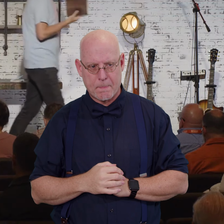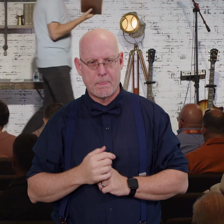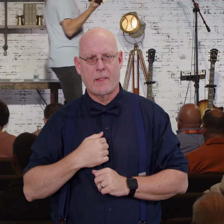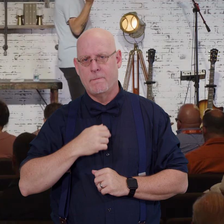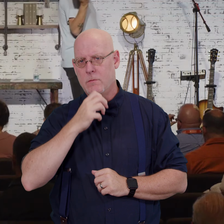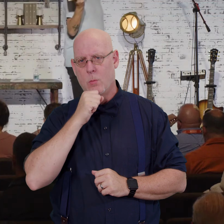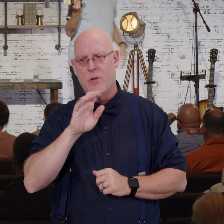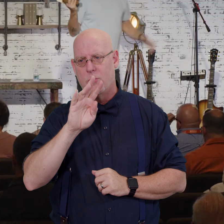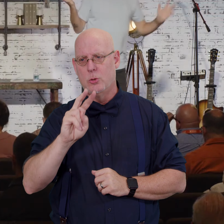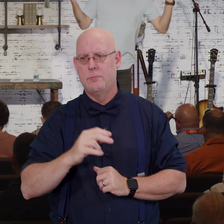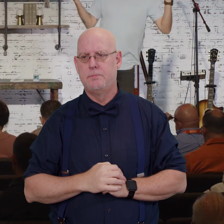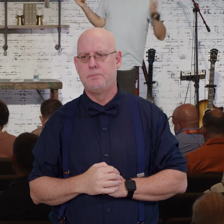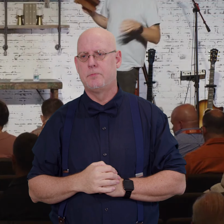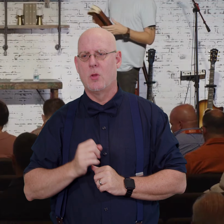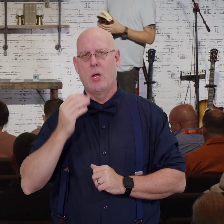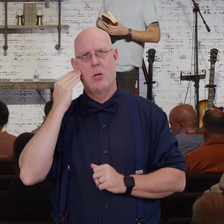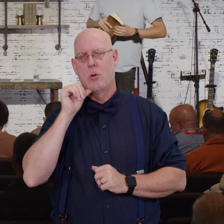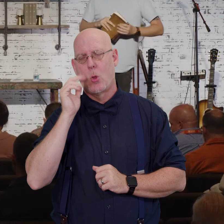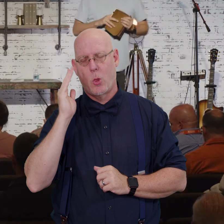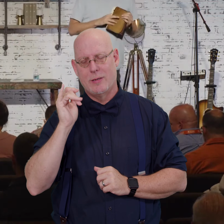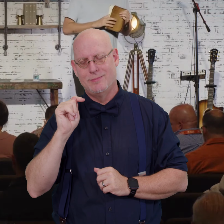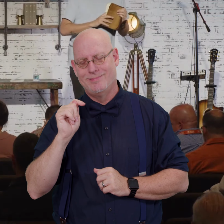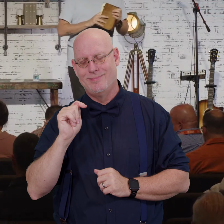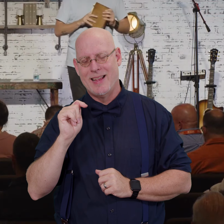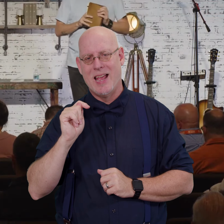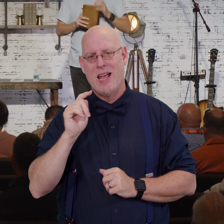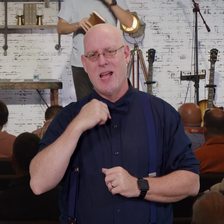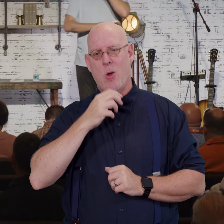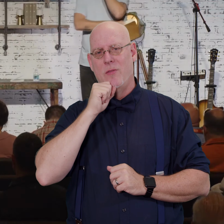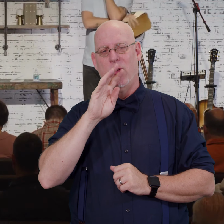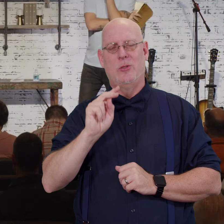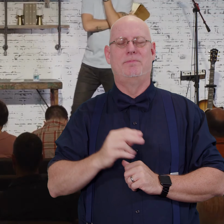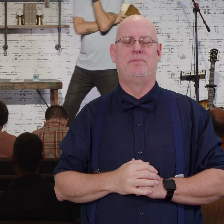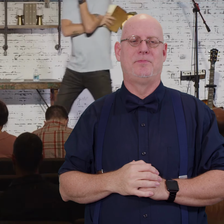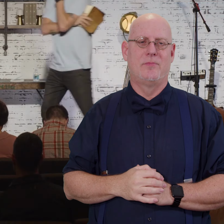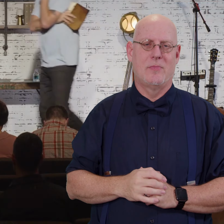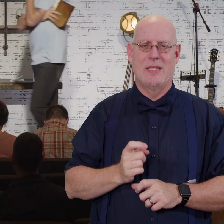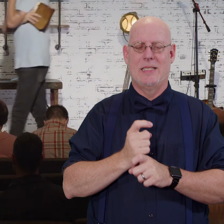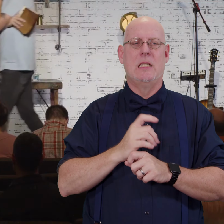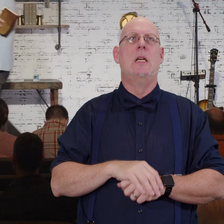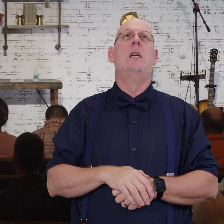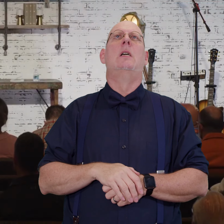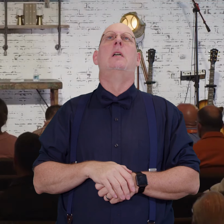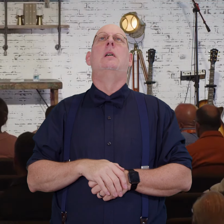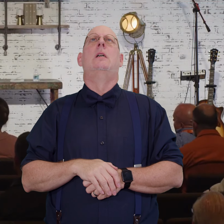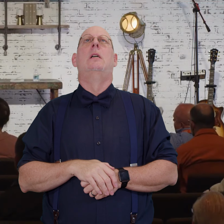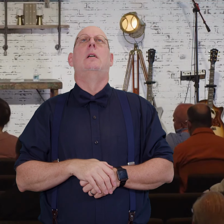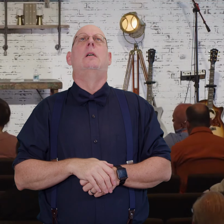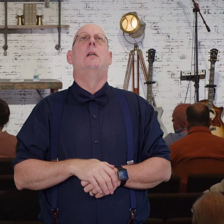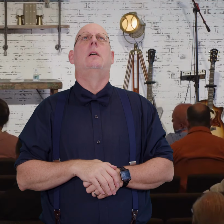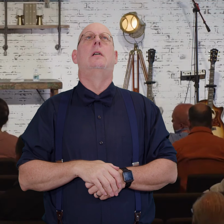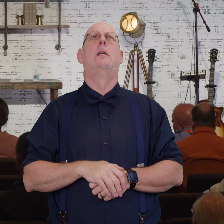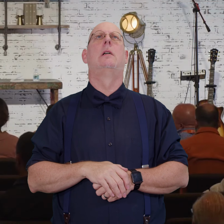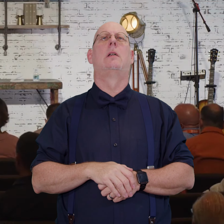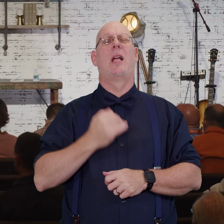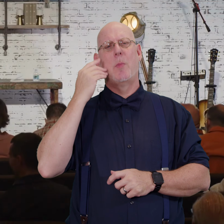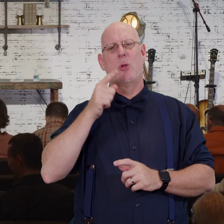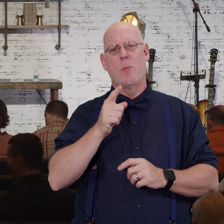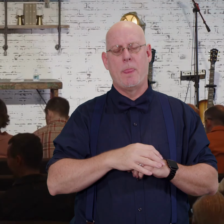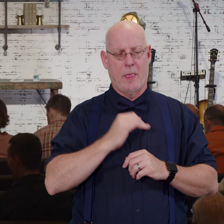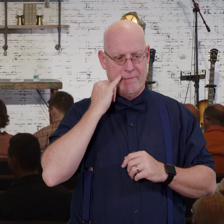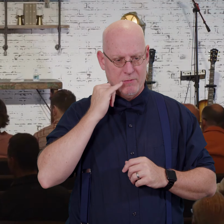I'm 42, okay? I know I don't look it. I'm 42, and kidding. And I don't know